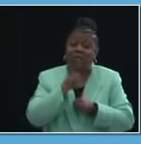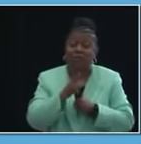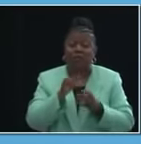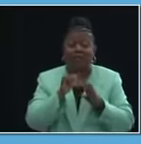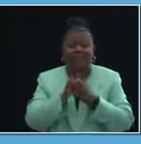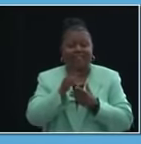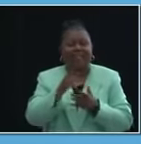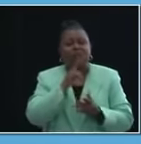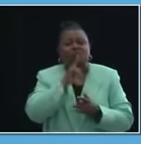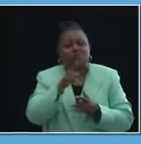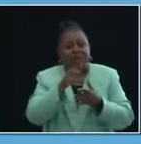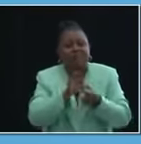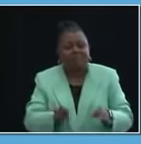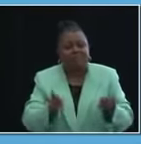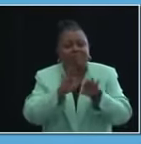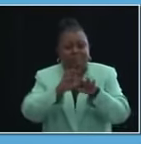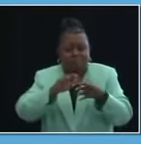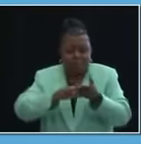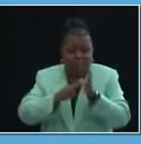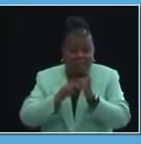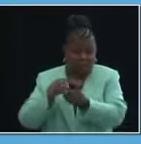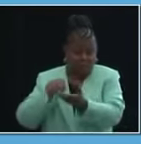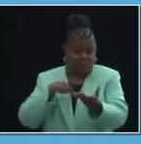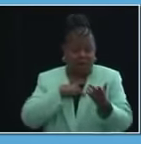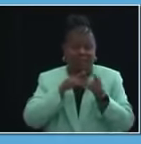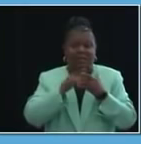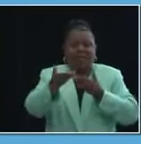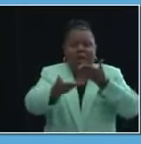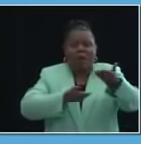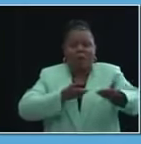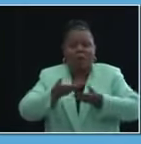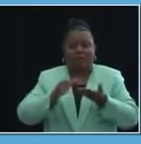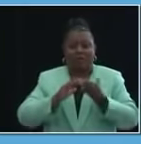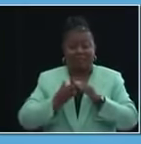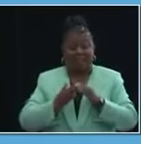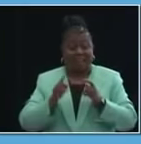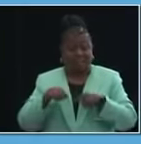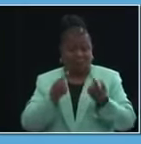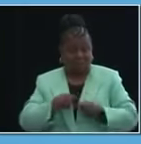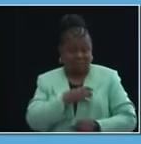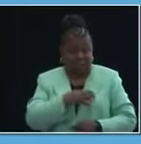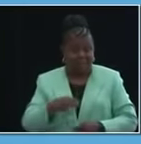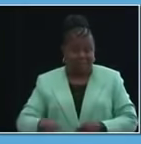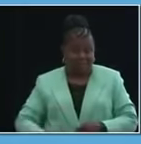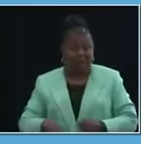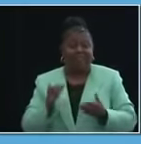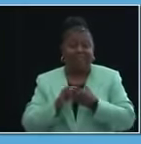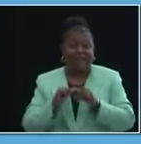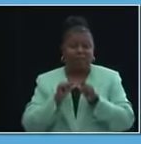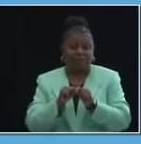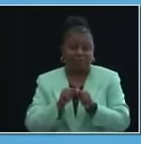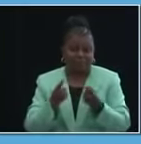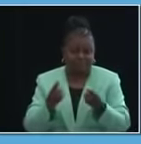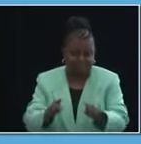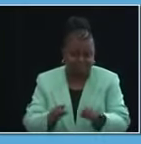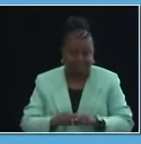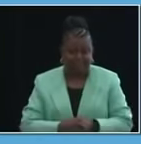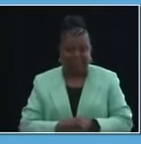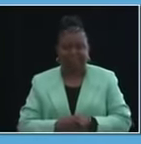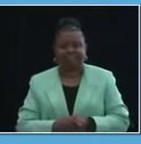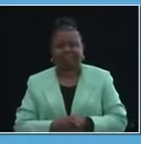that there is real meaning to us being a welcoming city. And as long as I'm mayor, that will be the case.